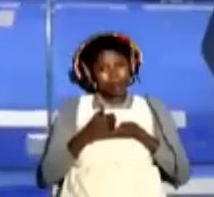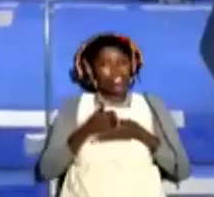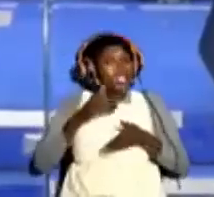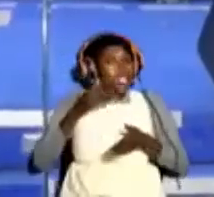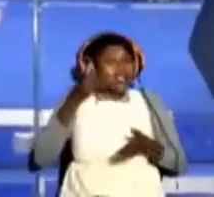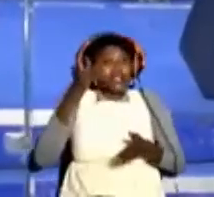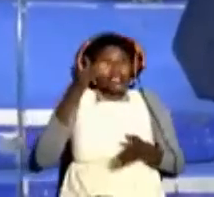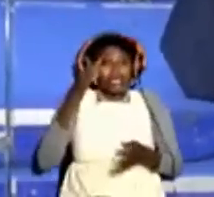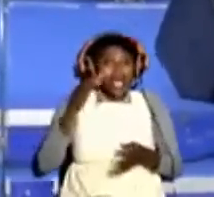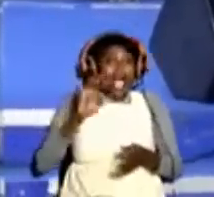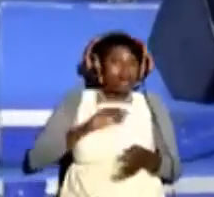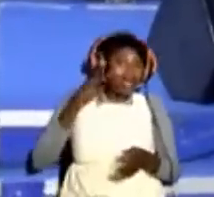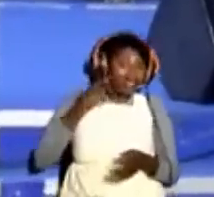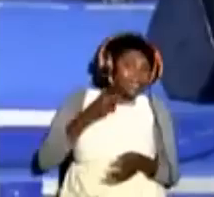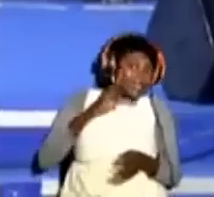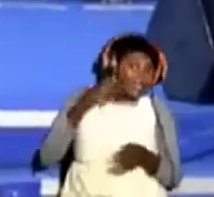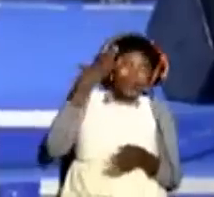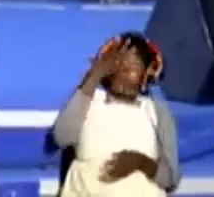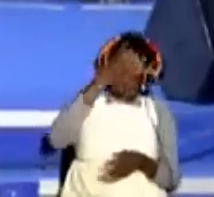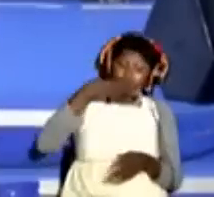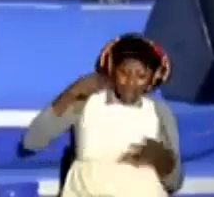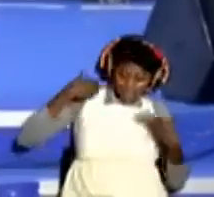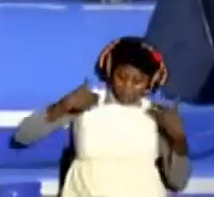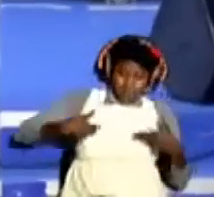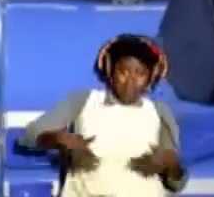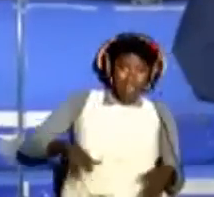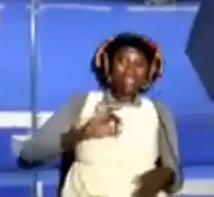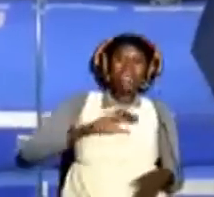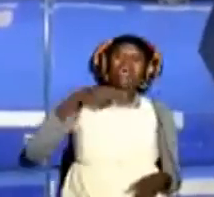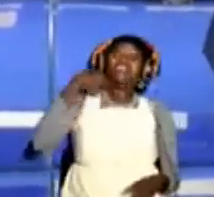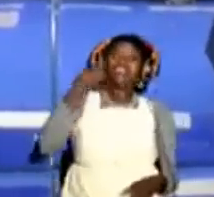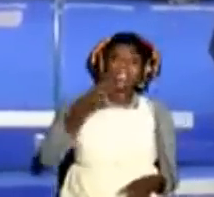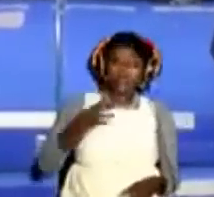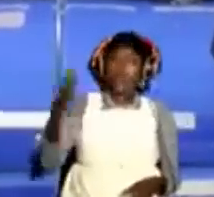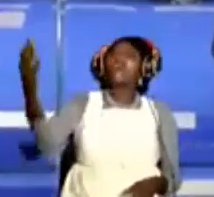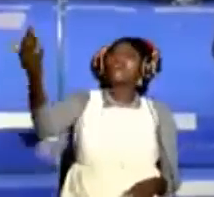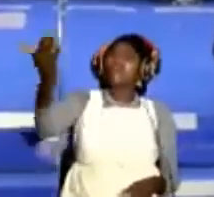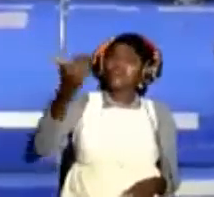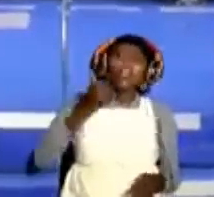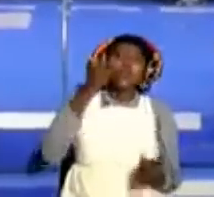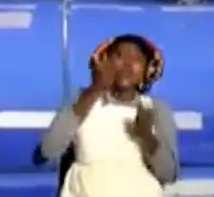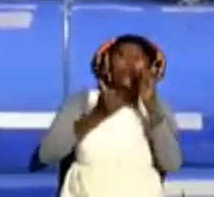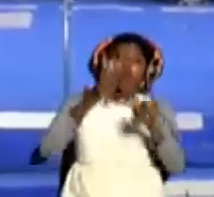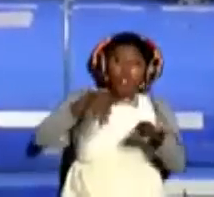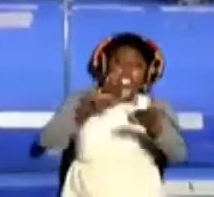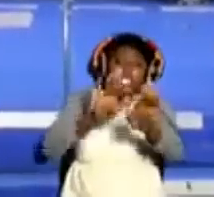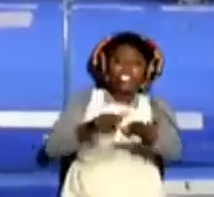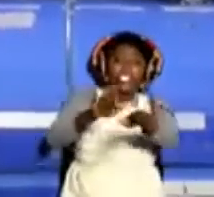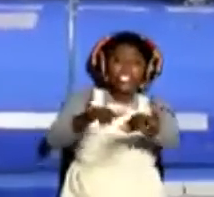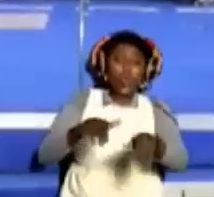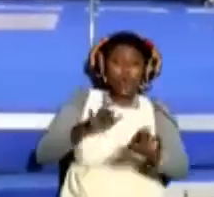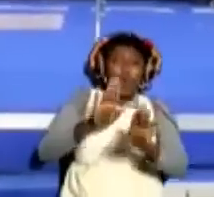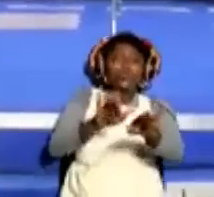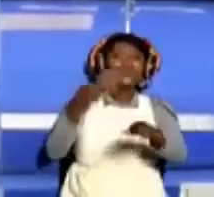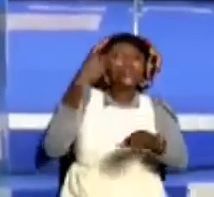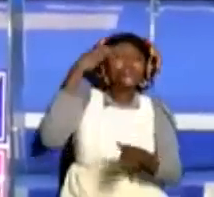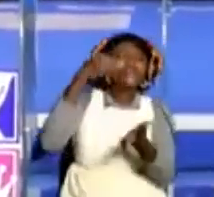Did I see you wearing a beautiful dress? And I said, which tailor made this one for you?"